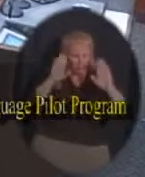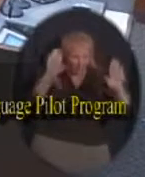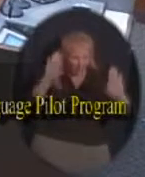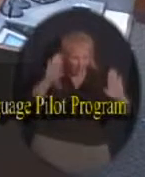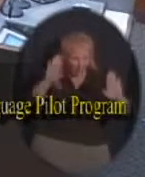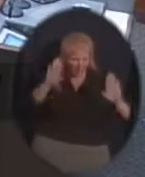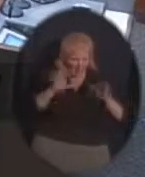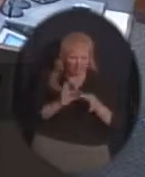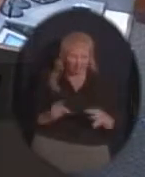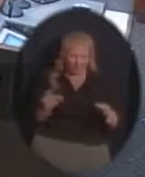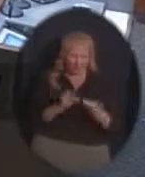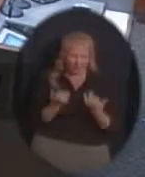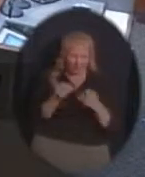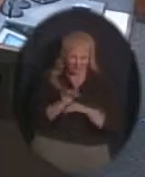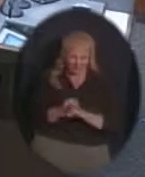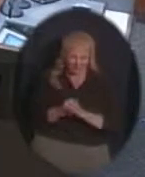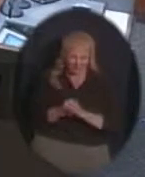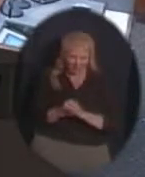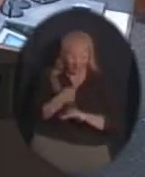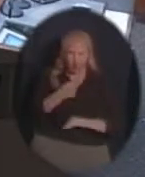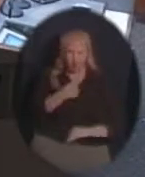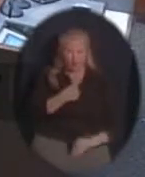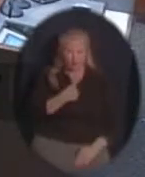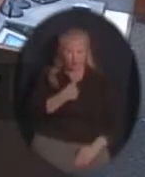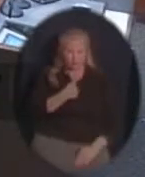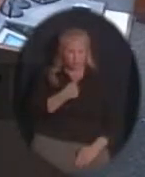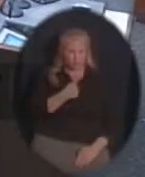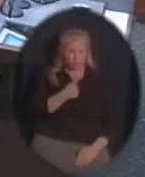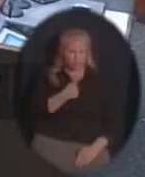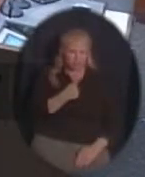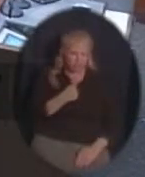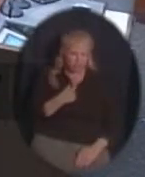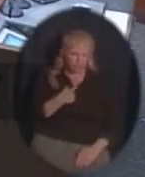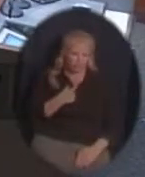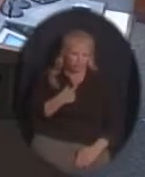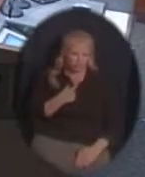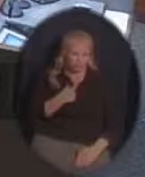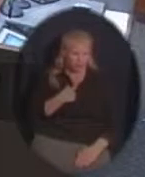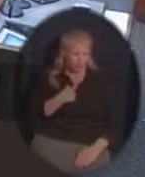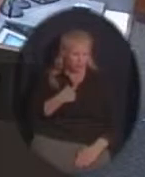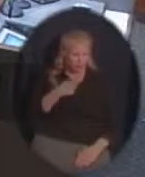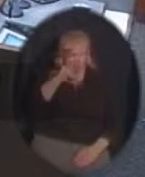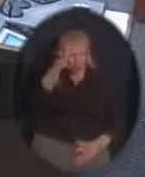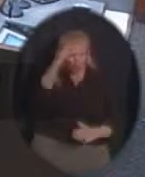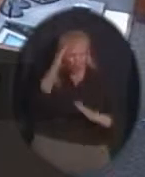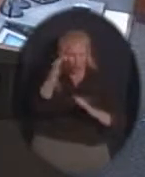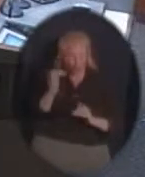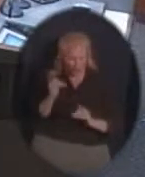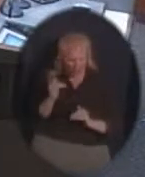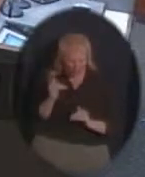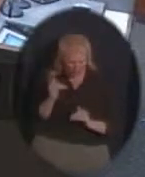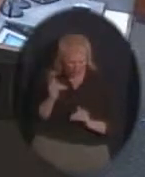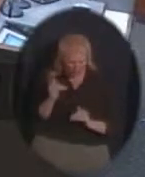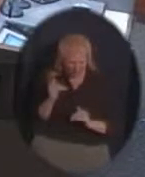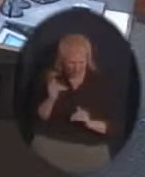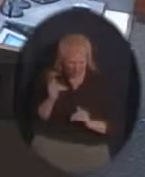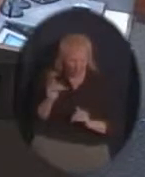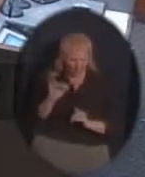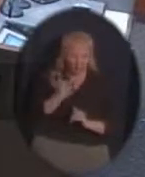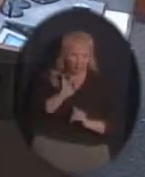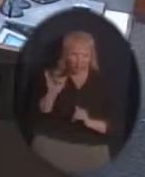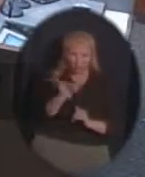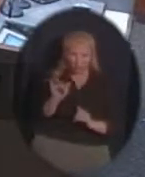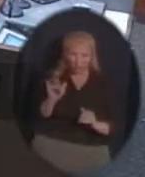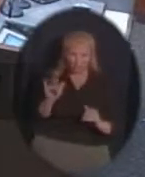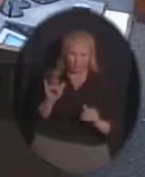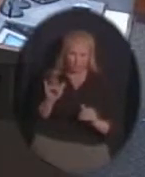comments, and I'm going to hold out hope that besides the language learning, that there's going to be increased cultural awareness that goes along with